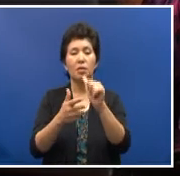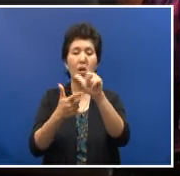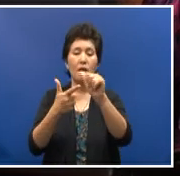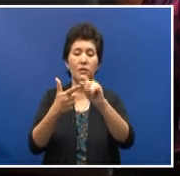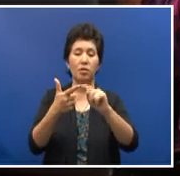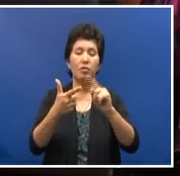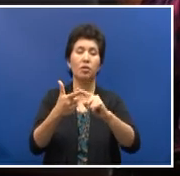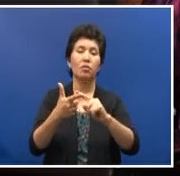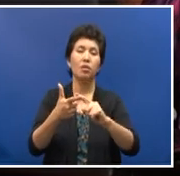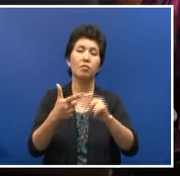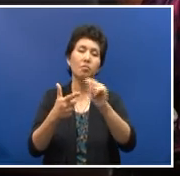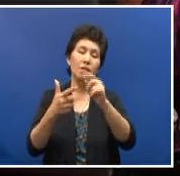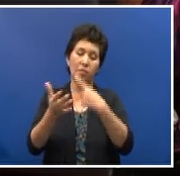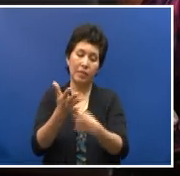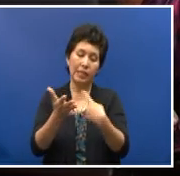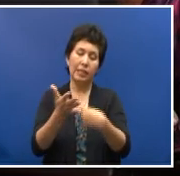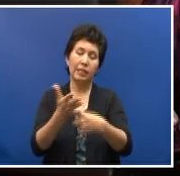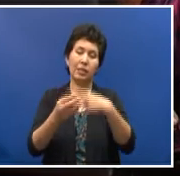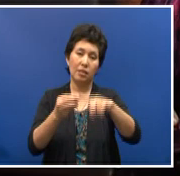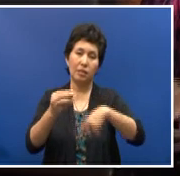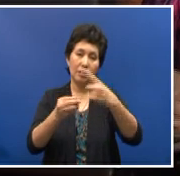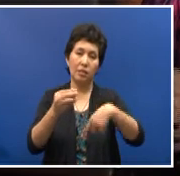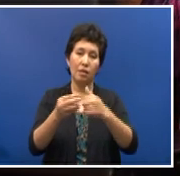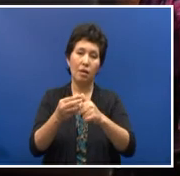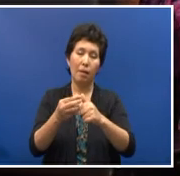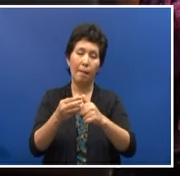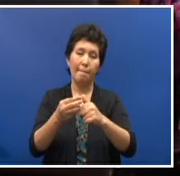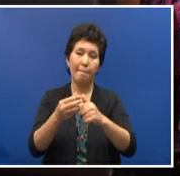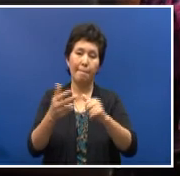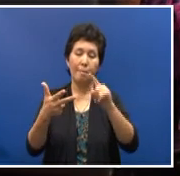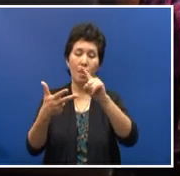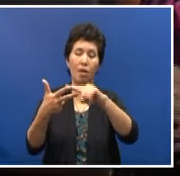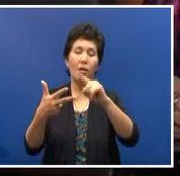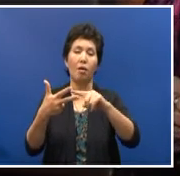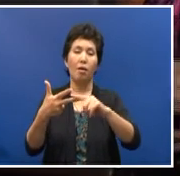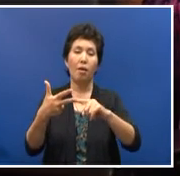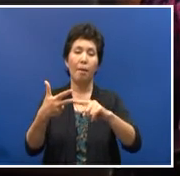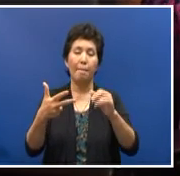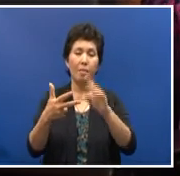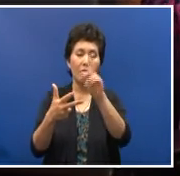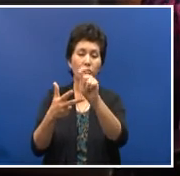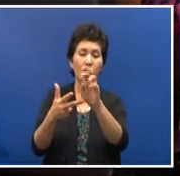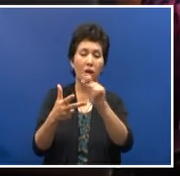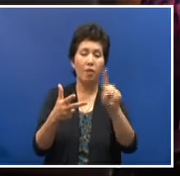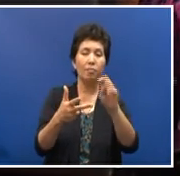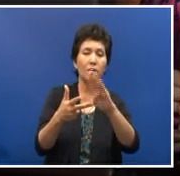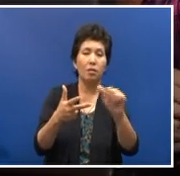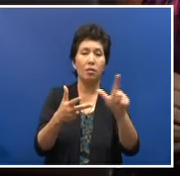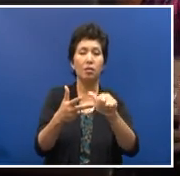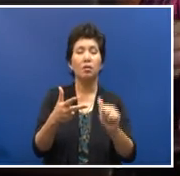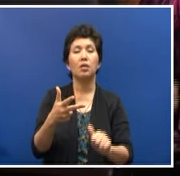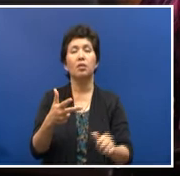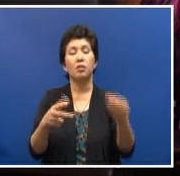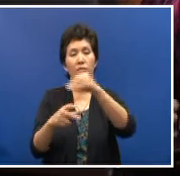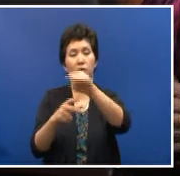egalitarian societies, where we discuss about the band political organization, tribal political organizations. Okay, it